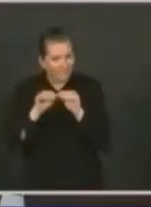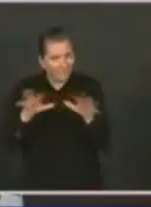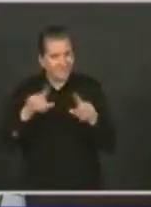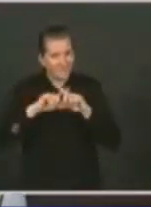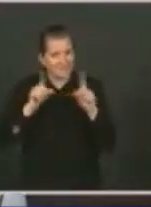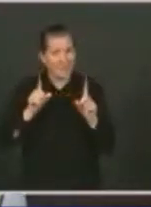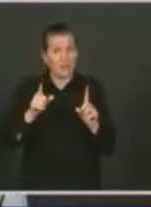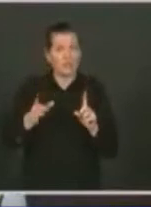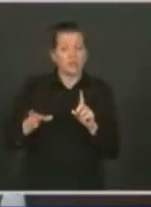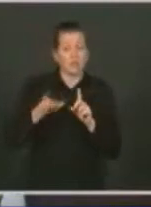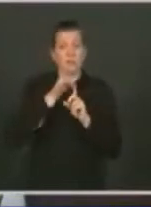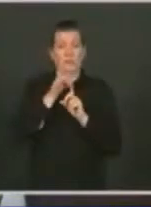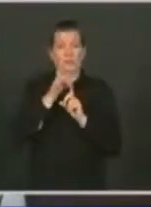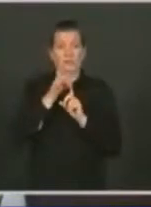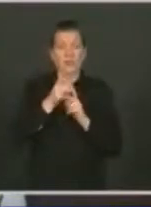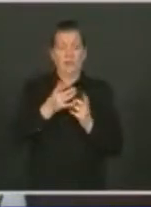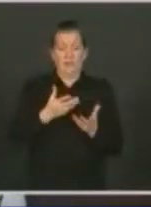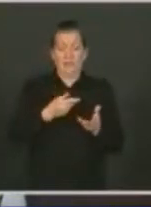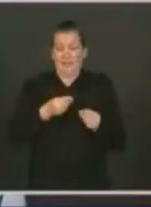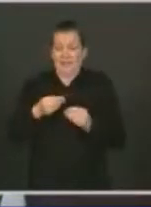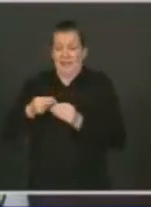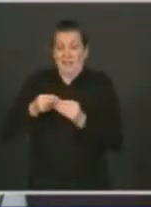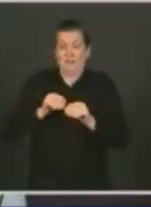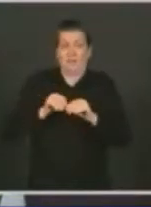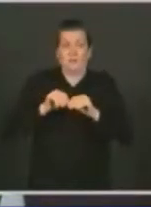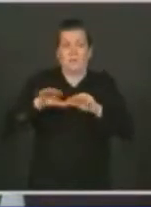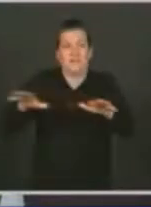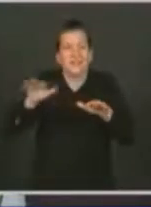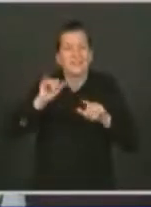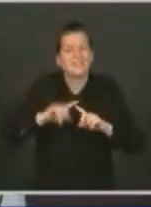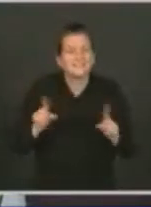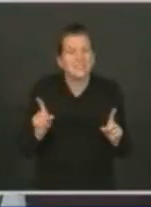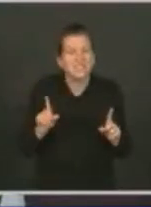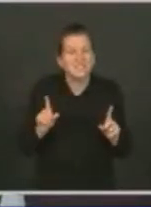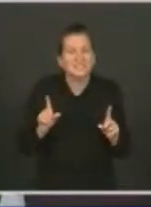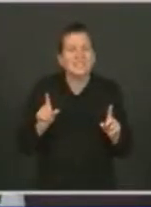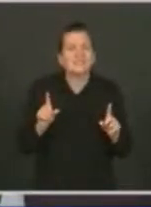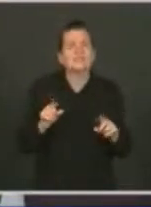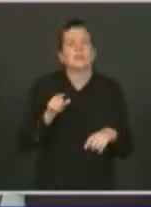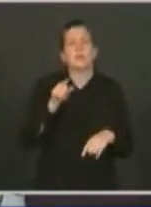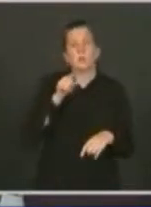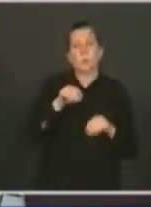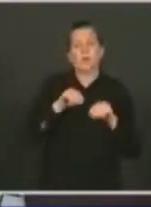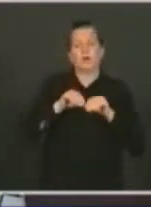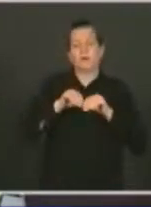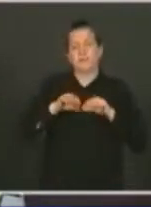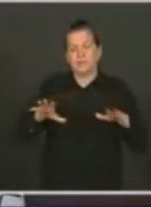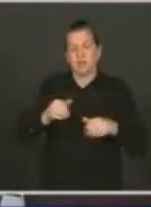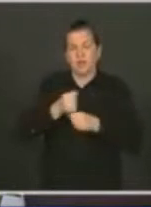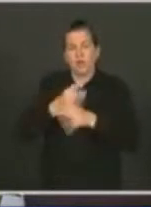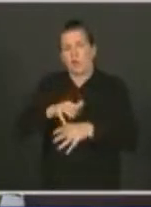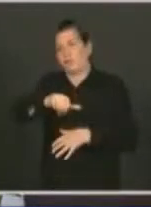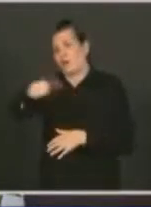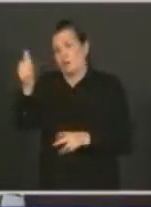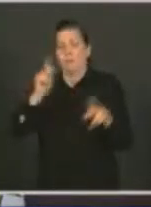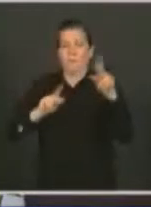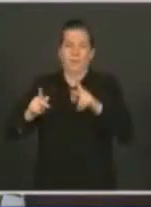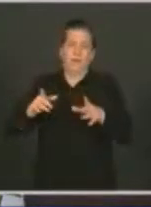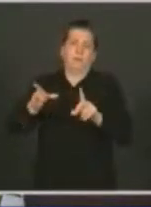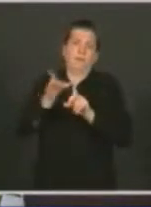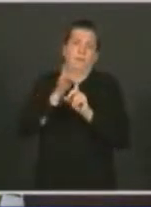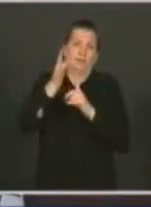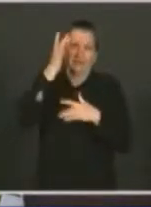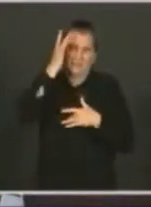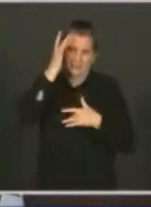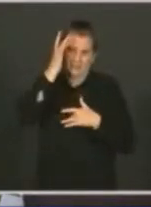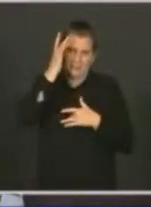think this is, you know, to not follow Governor Raimondo's recommendations now, to not be careful and not protect yourself now is doing